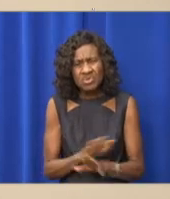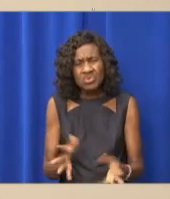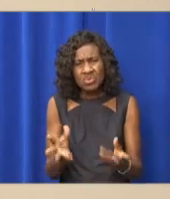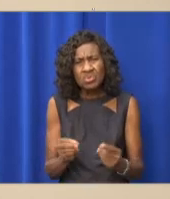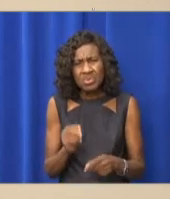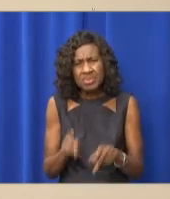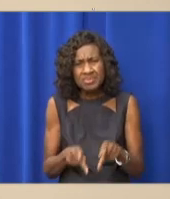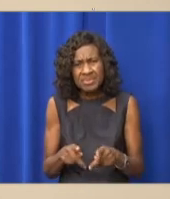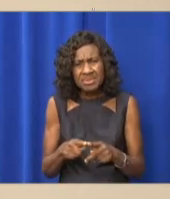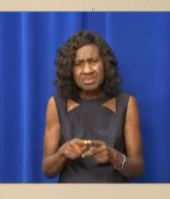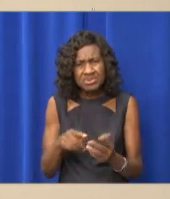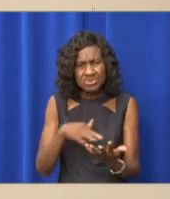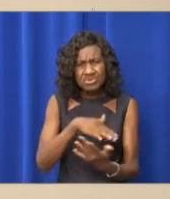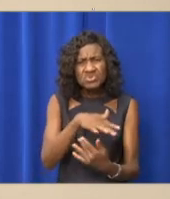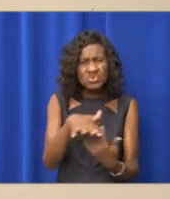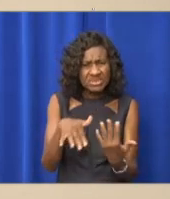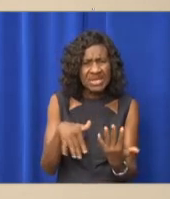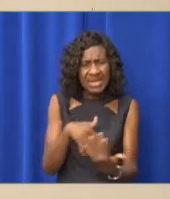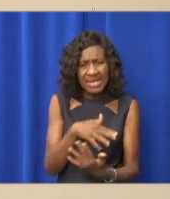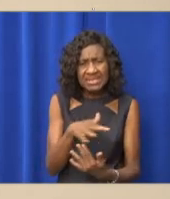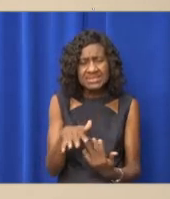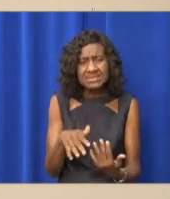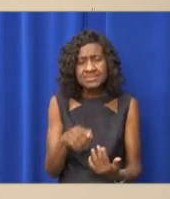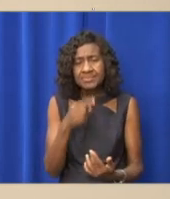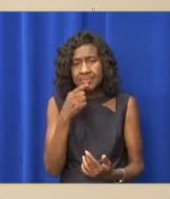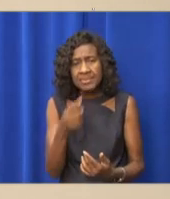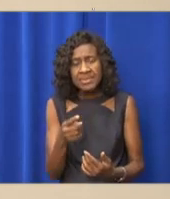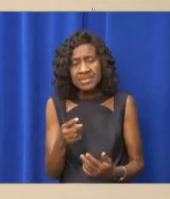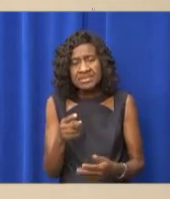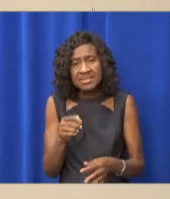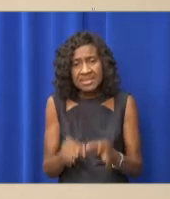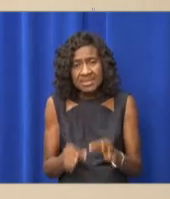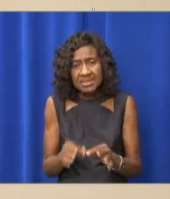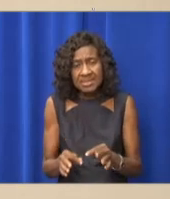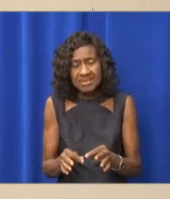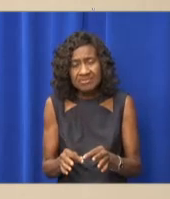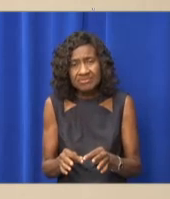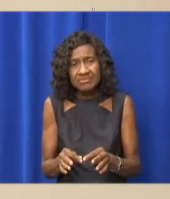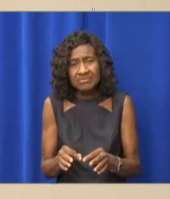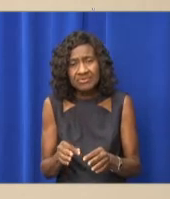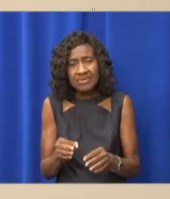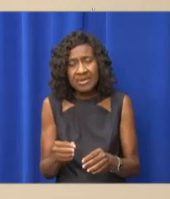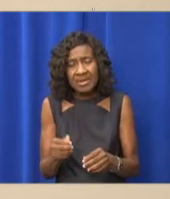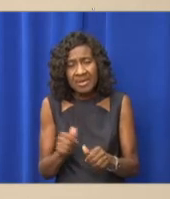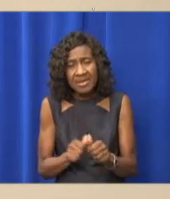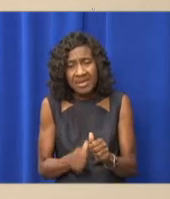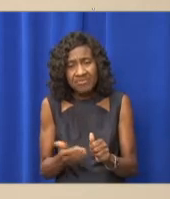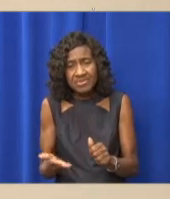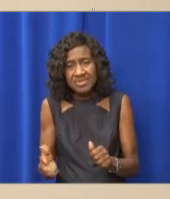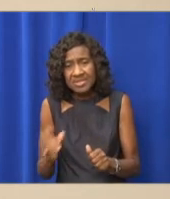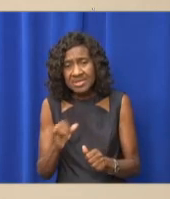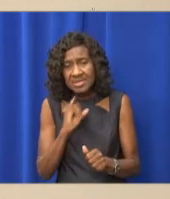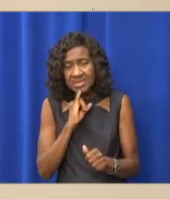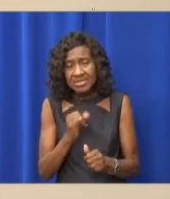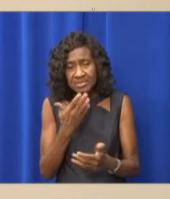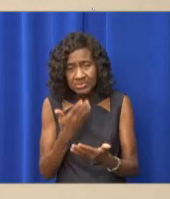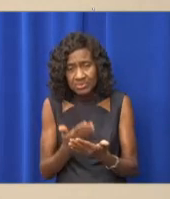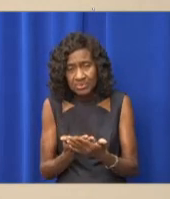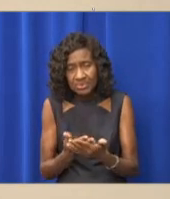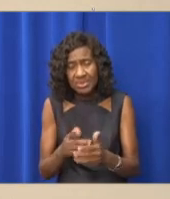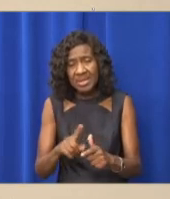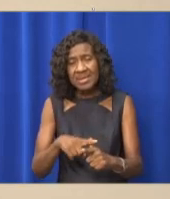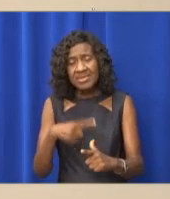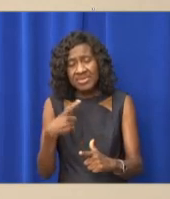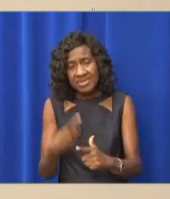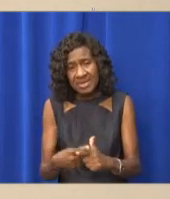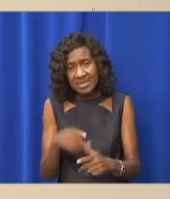this time. Perhaps if everything keeps going the way it is going, another 2 weeks, we might be in a position